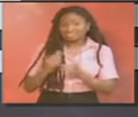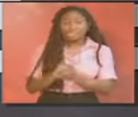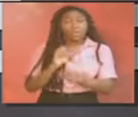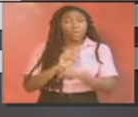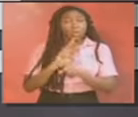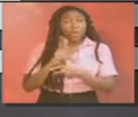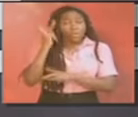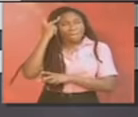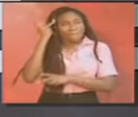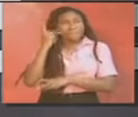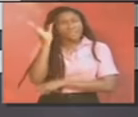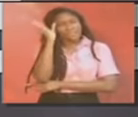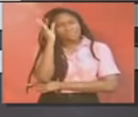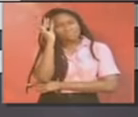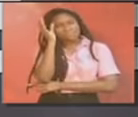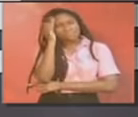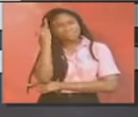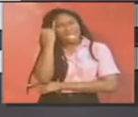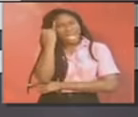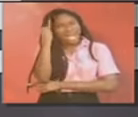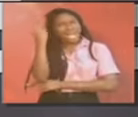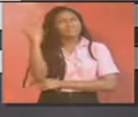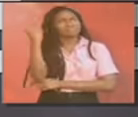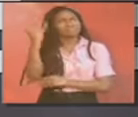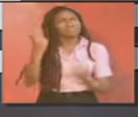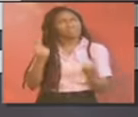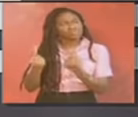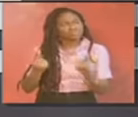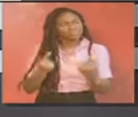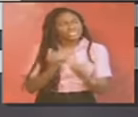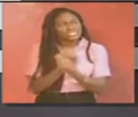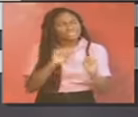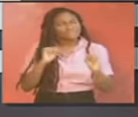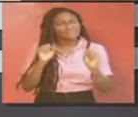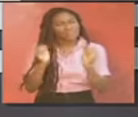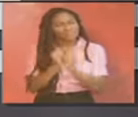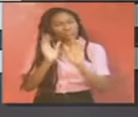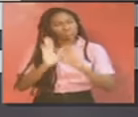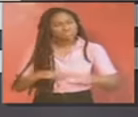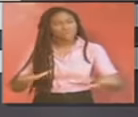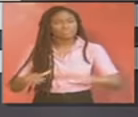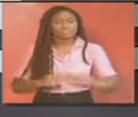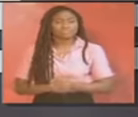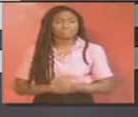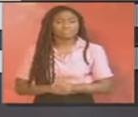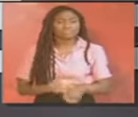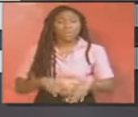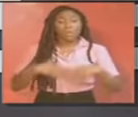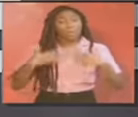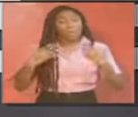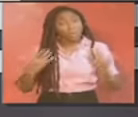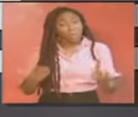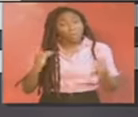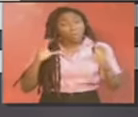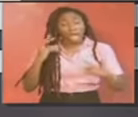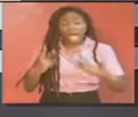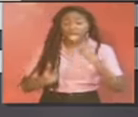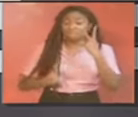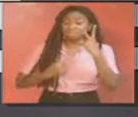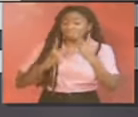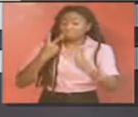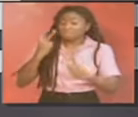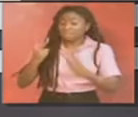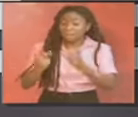that sense of normalcy. We can even pay a visit to our local tourist attractions. There